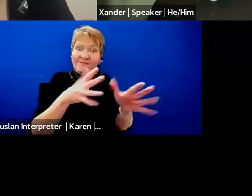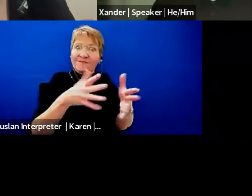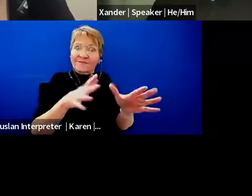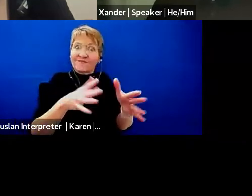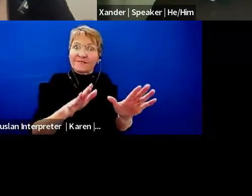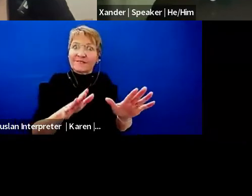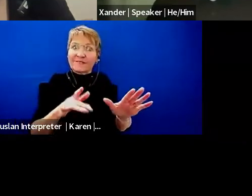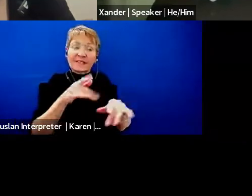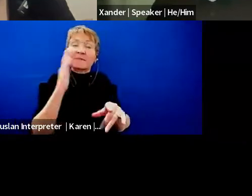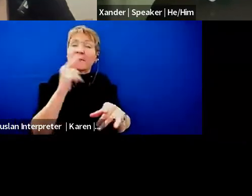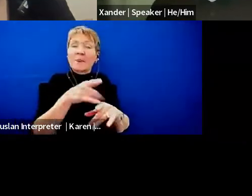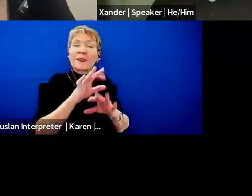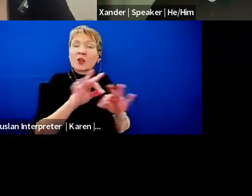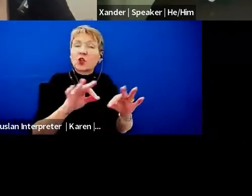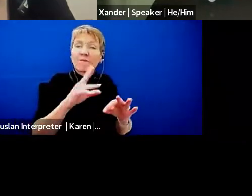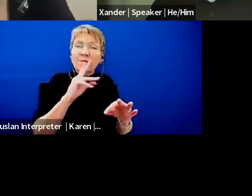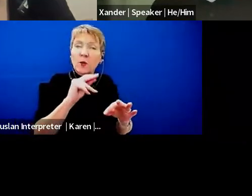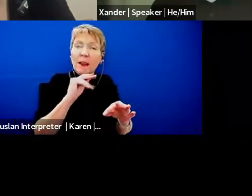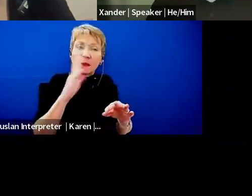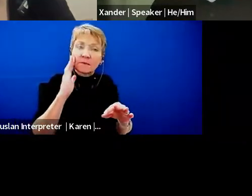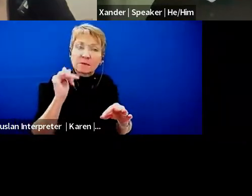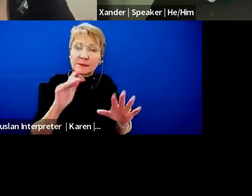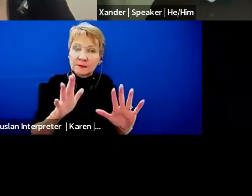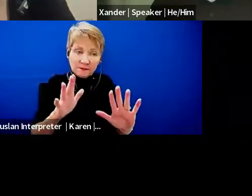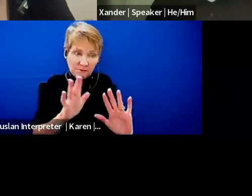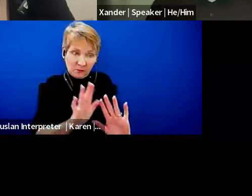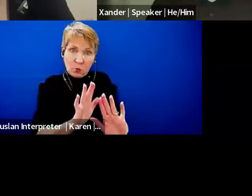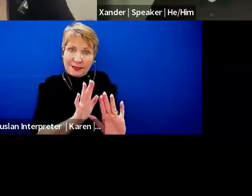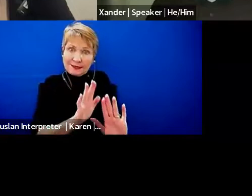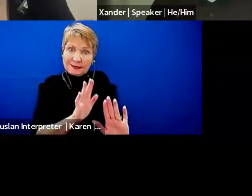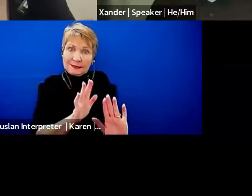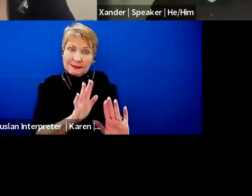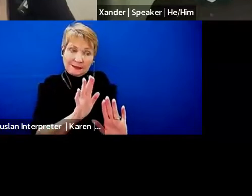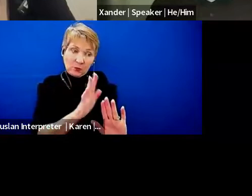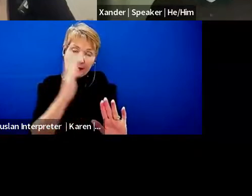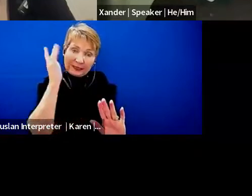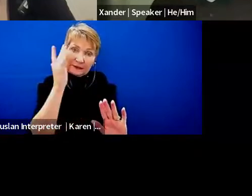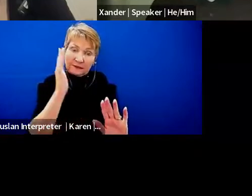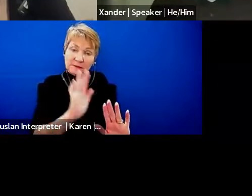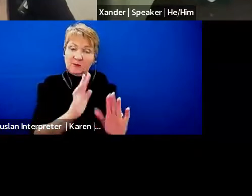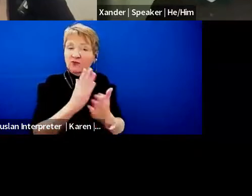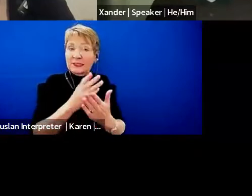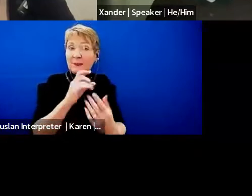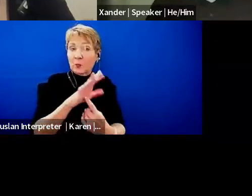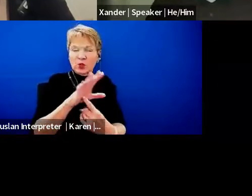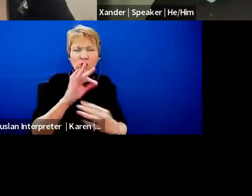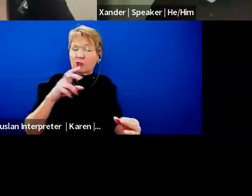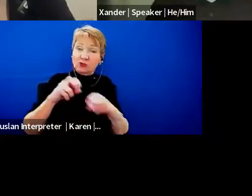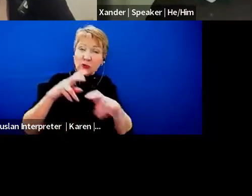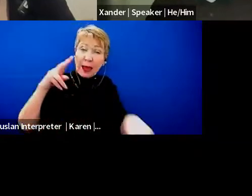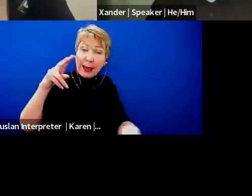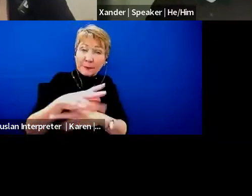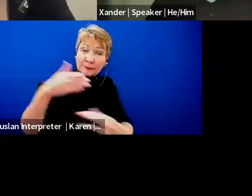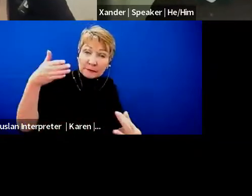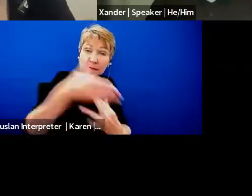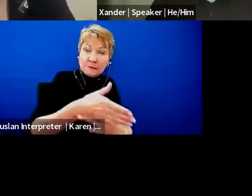are nonverbal. So it's just about giving that wait time or that think time as well is really important, because sometimes they would ask